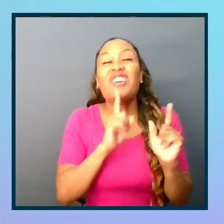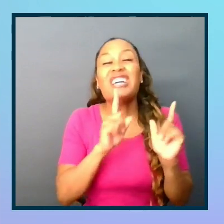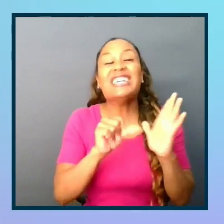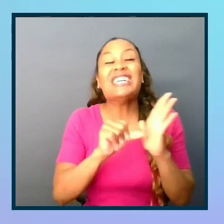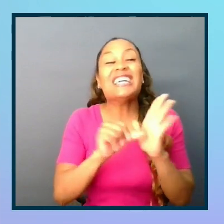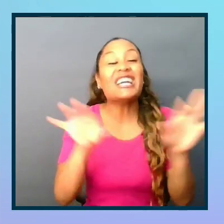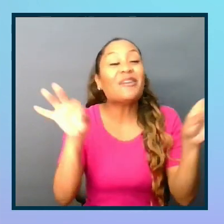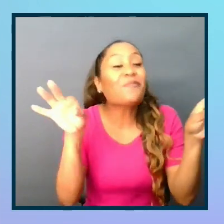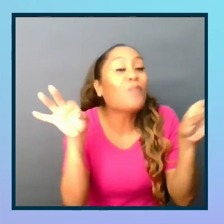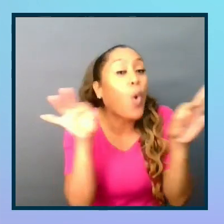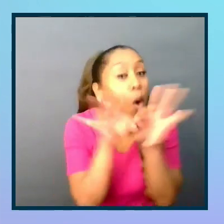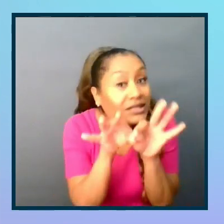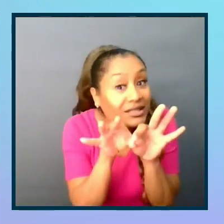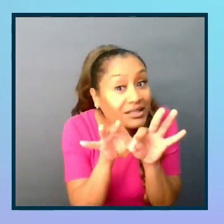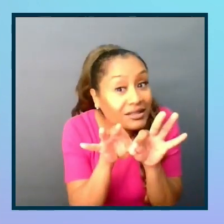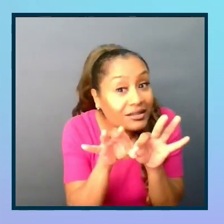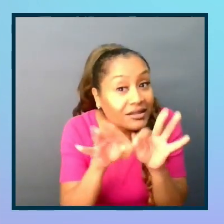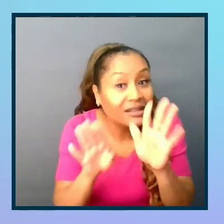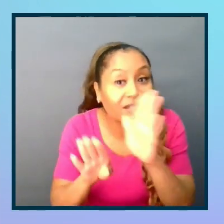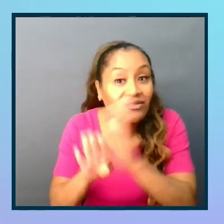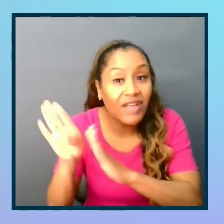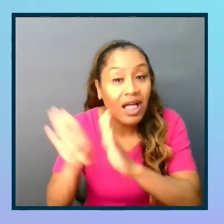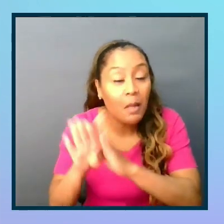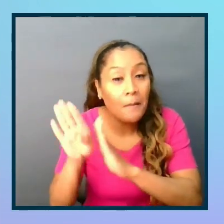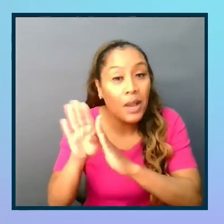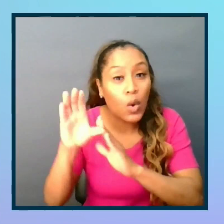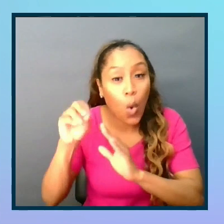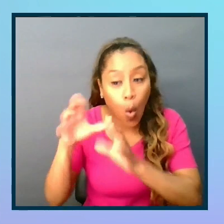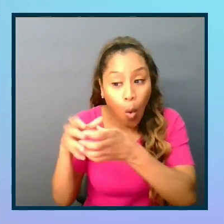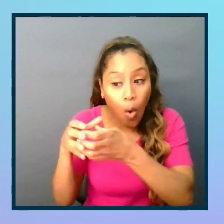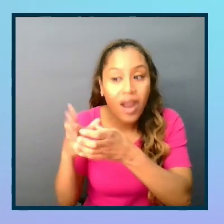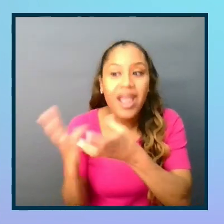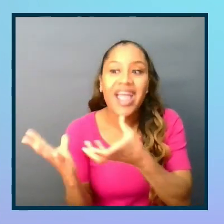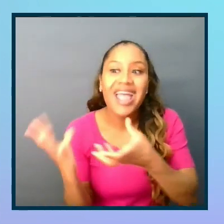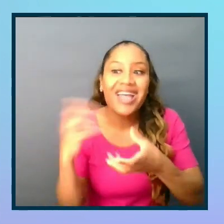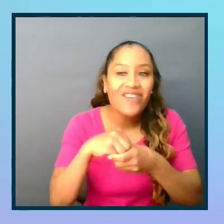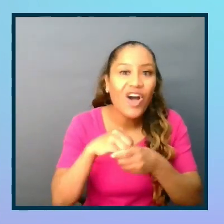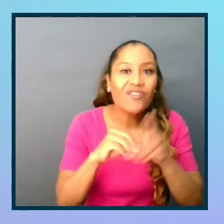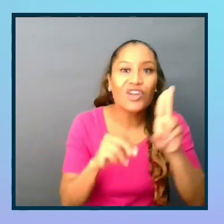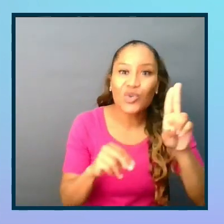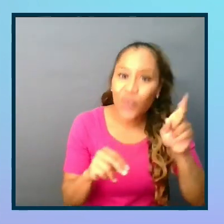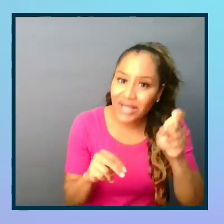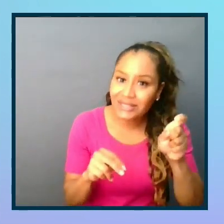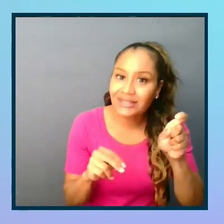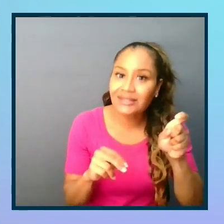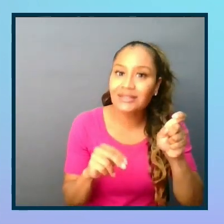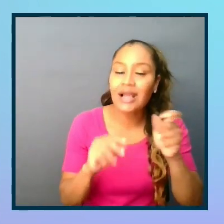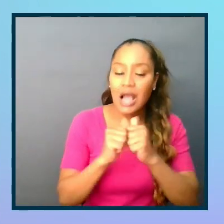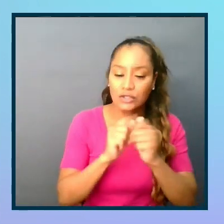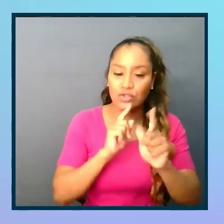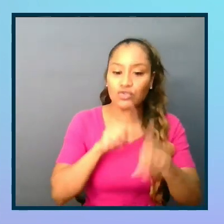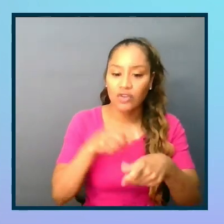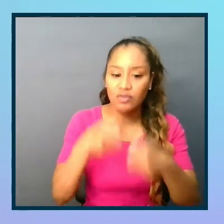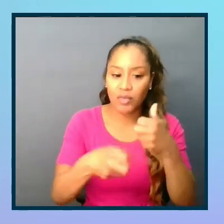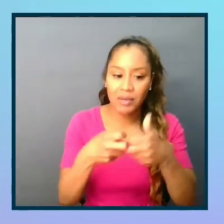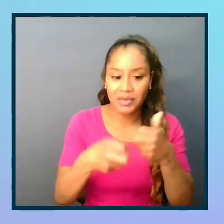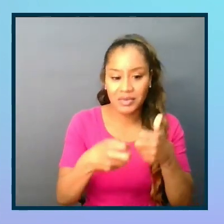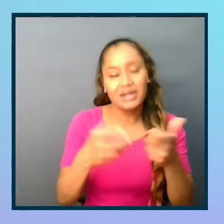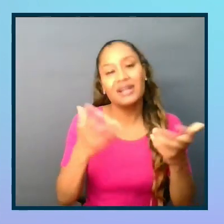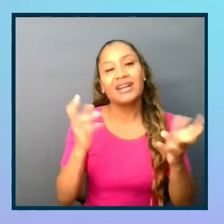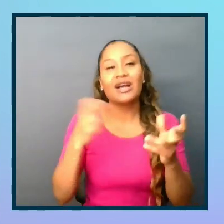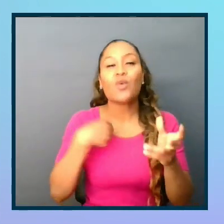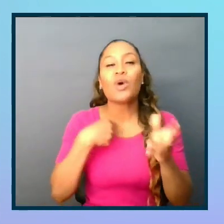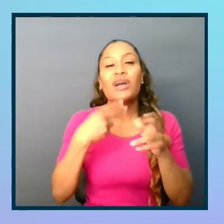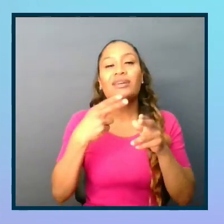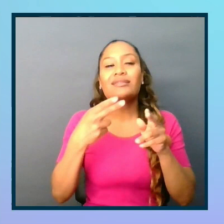that the development core is involved with the UX core when it comes to the solving of the problems. We say it's the discovery process